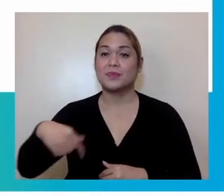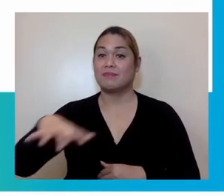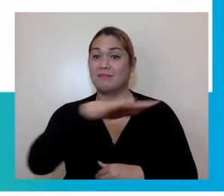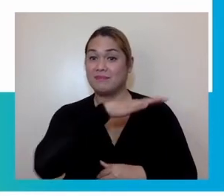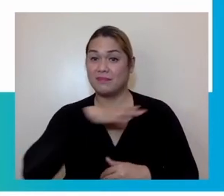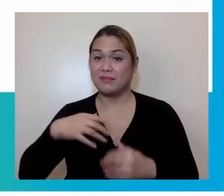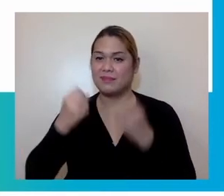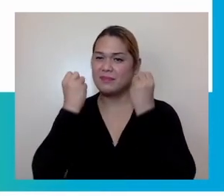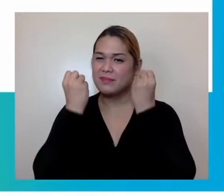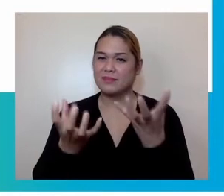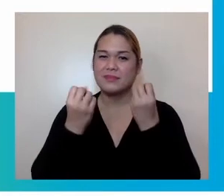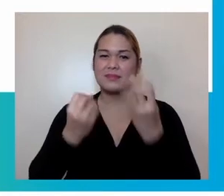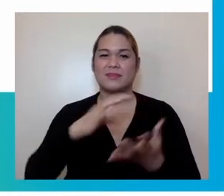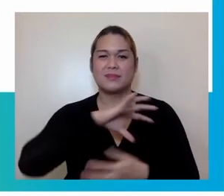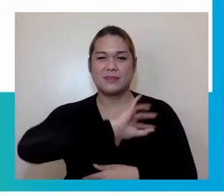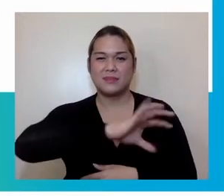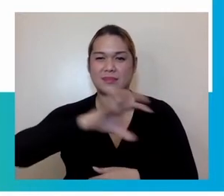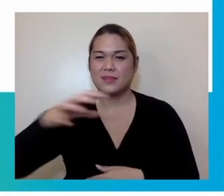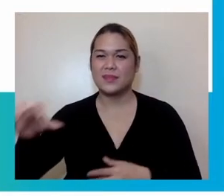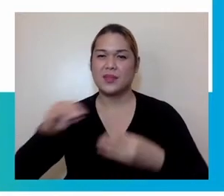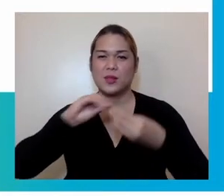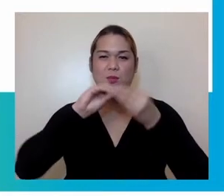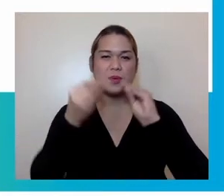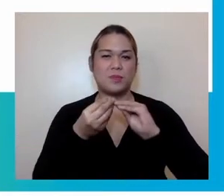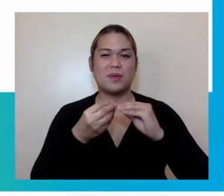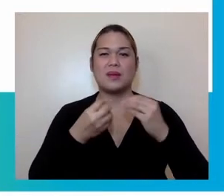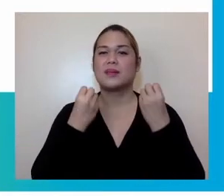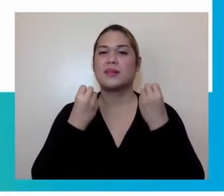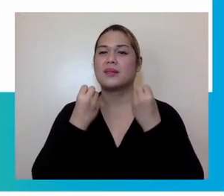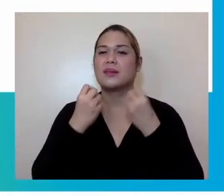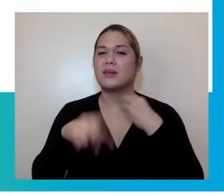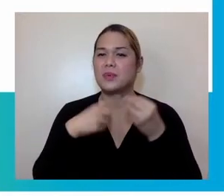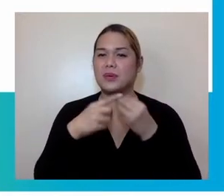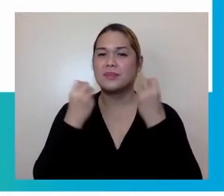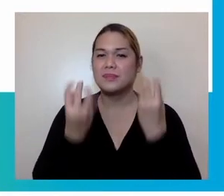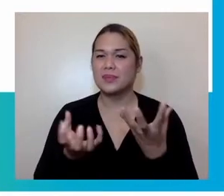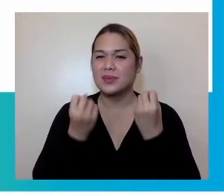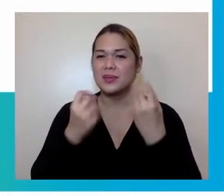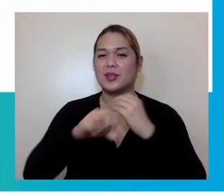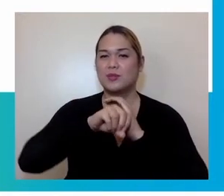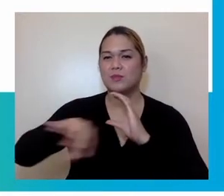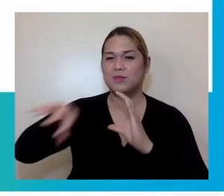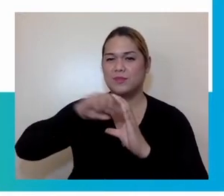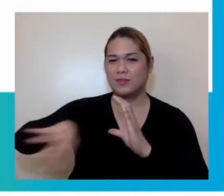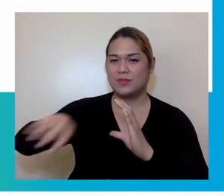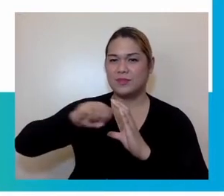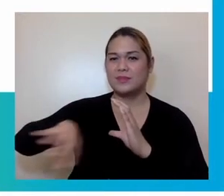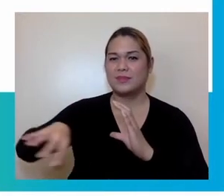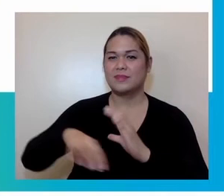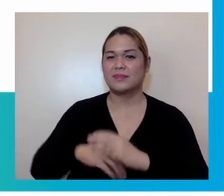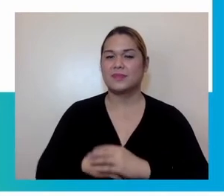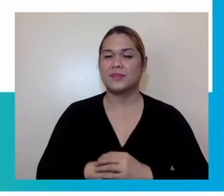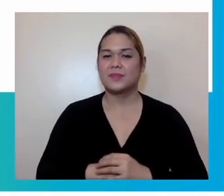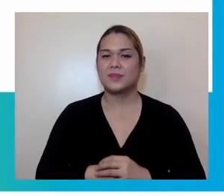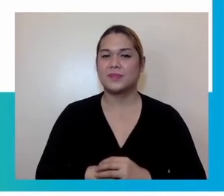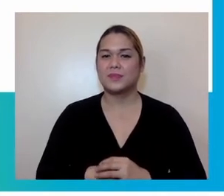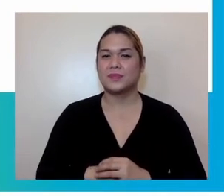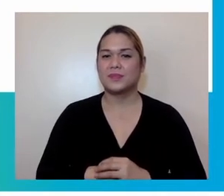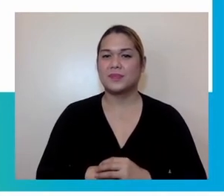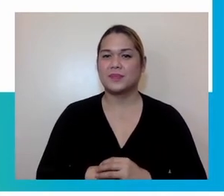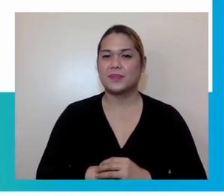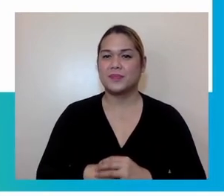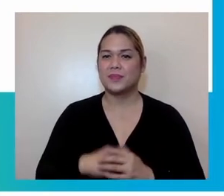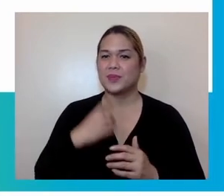also threatened by the climate crisis. The decisions made by the ADB board will have huge